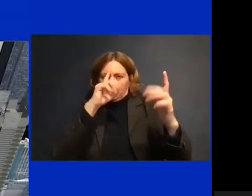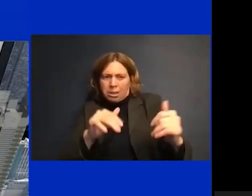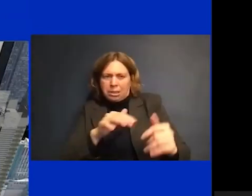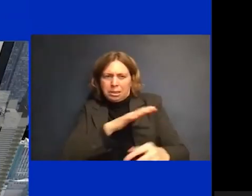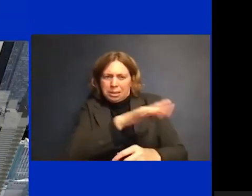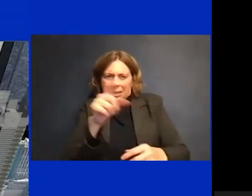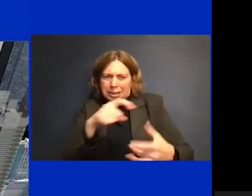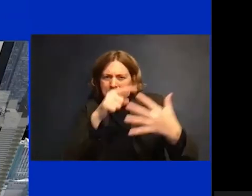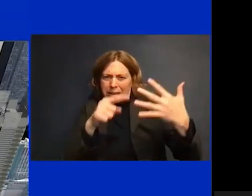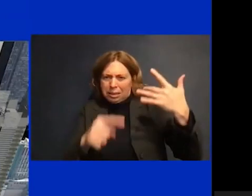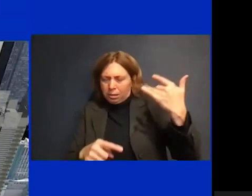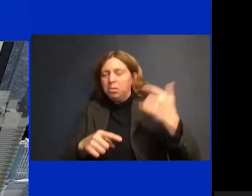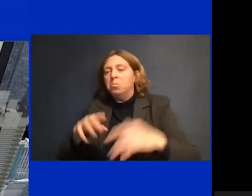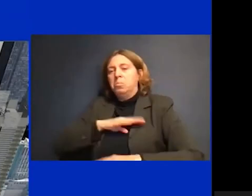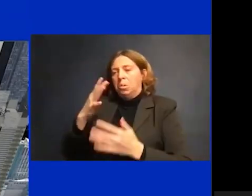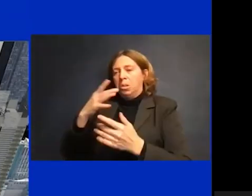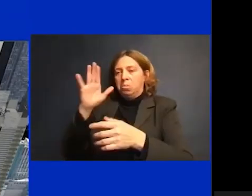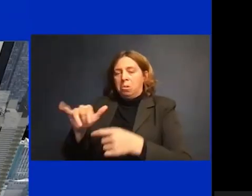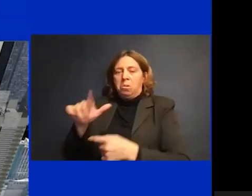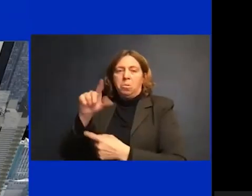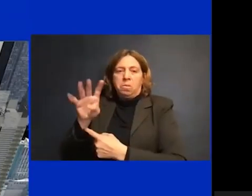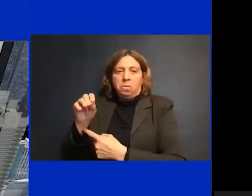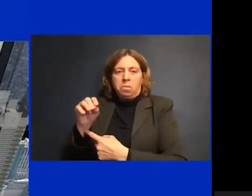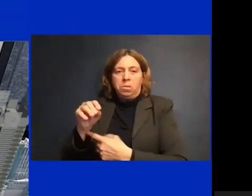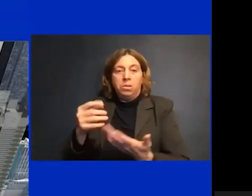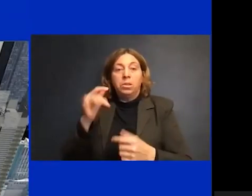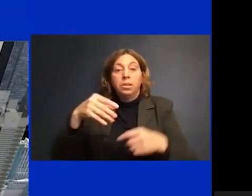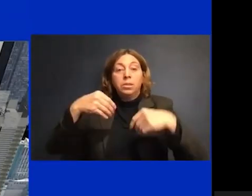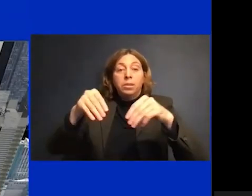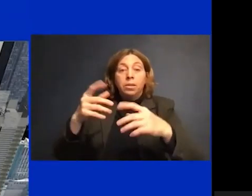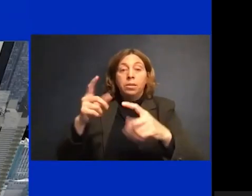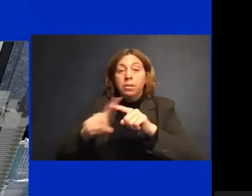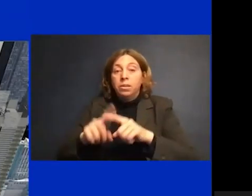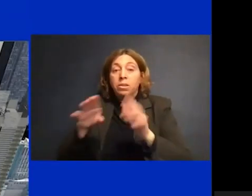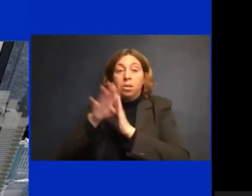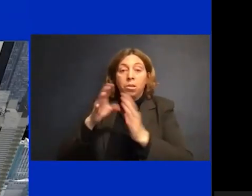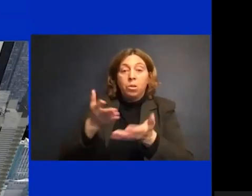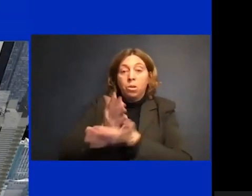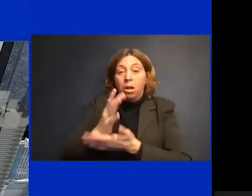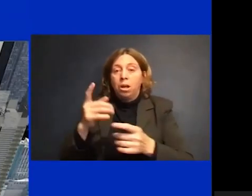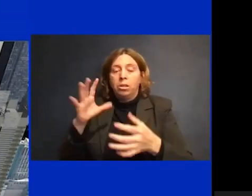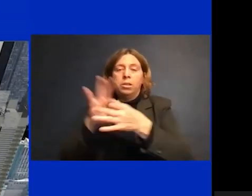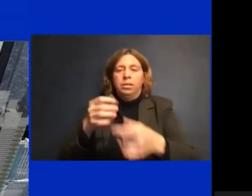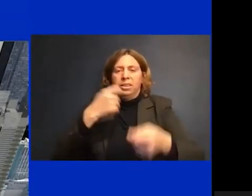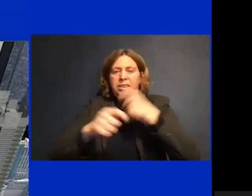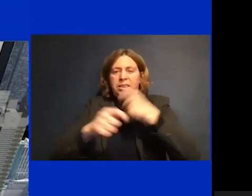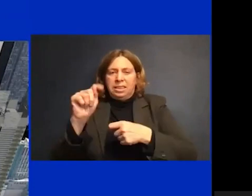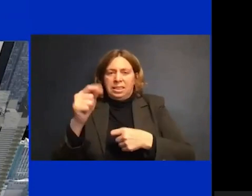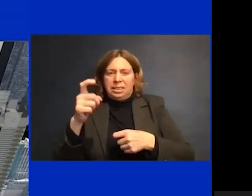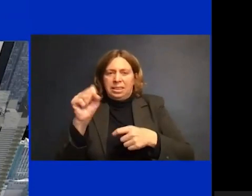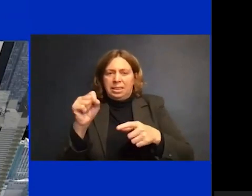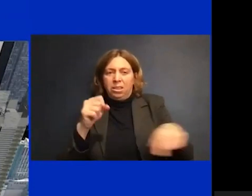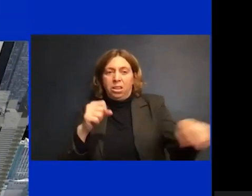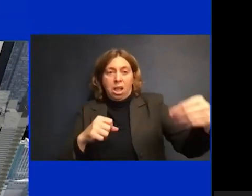be constructed by 2040. The sale of the development rights and payment in lieu of taxes for the 2 commercial office